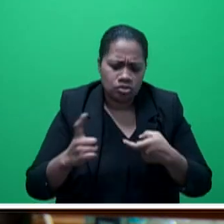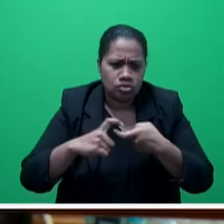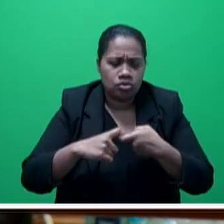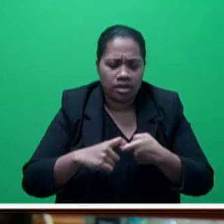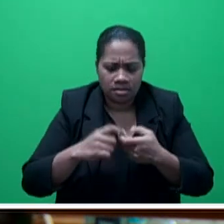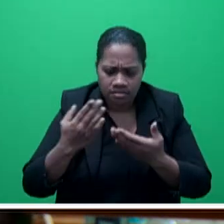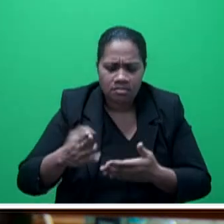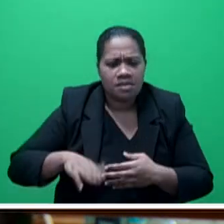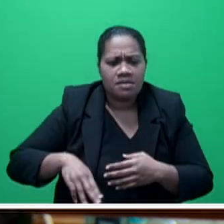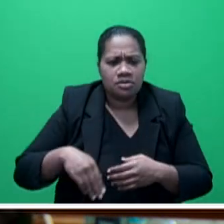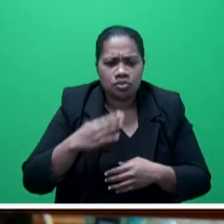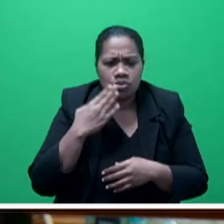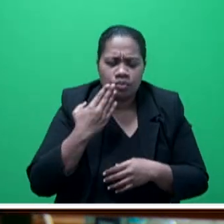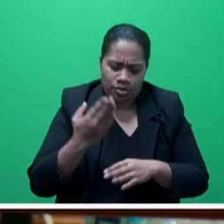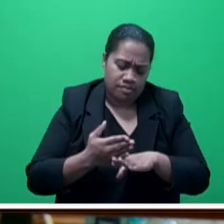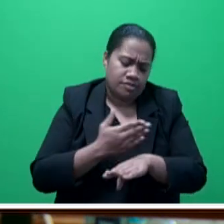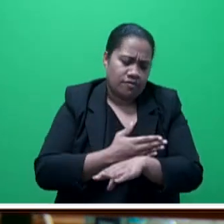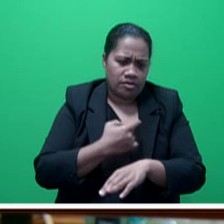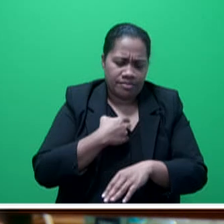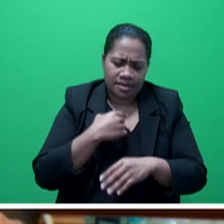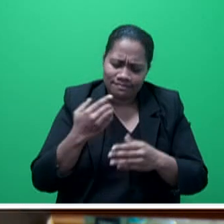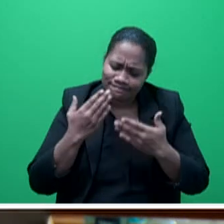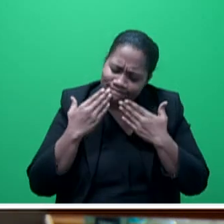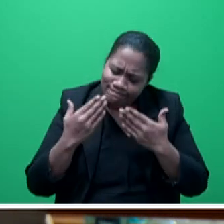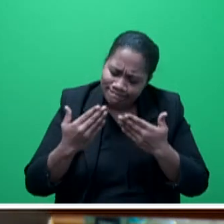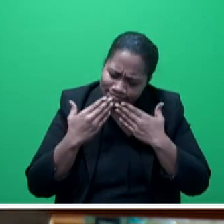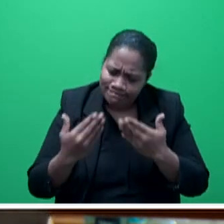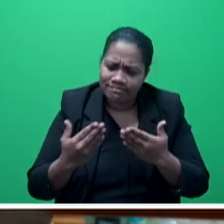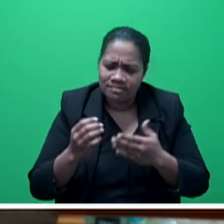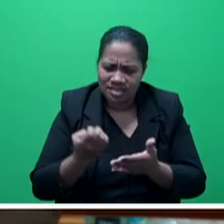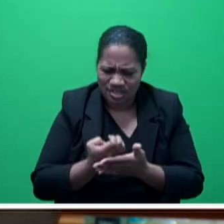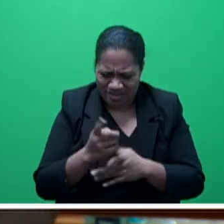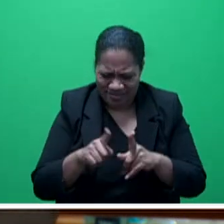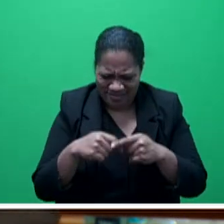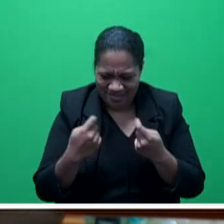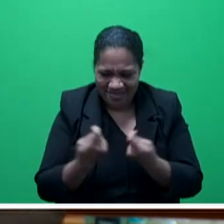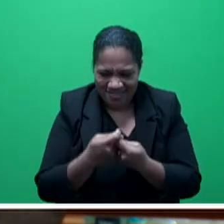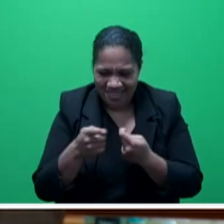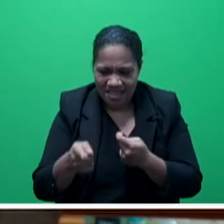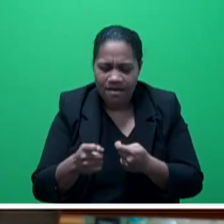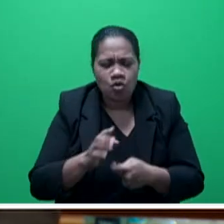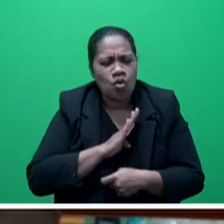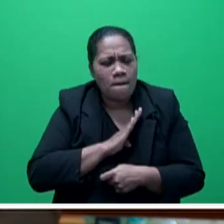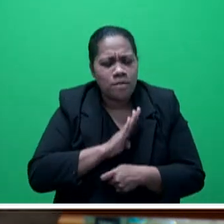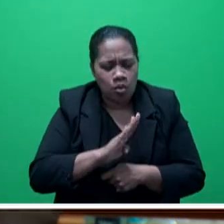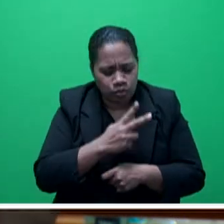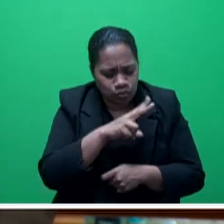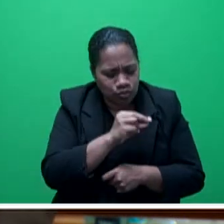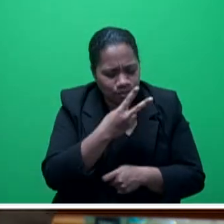in commending the Honourable Minister for Economy and his team for a bold and innovative 2020-21 national